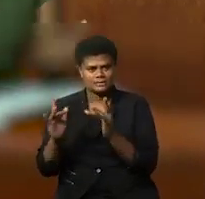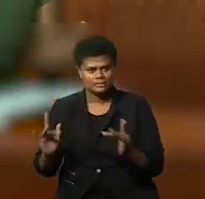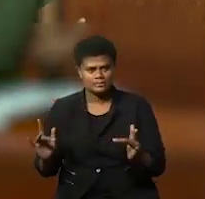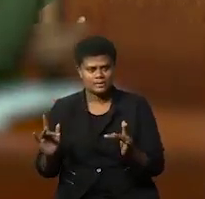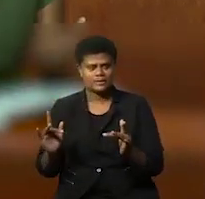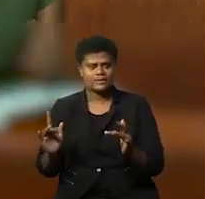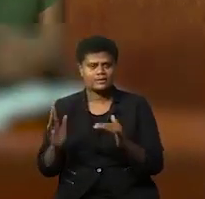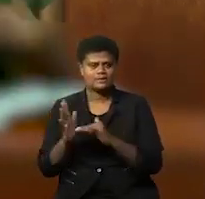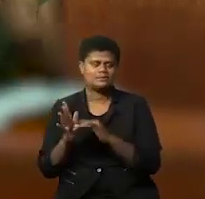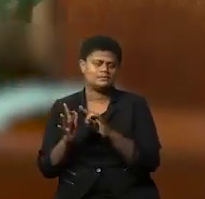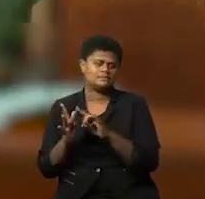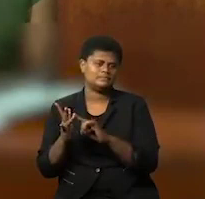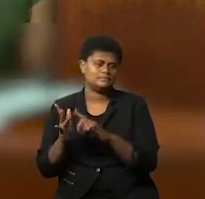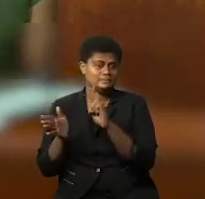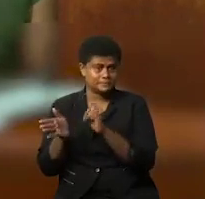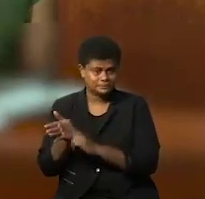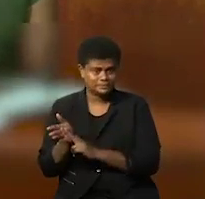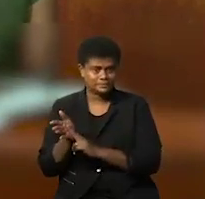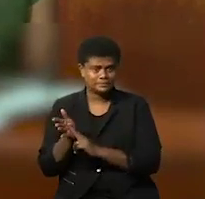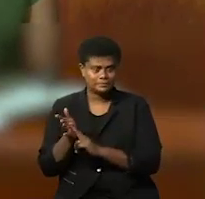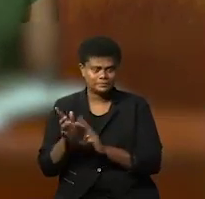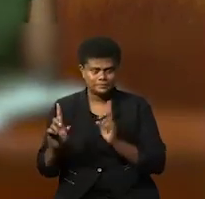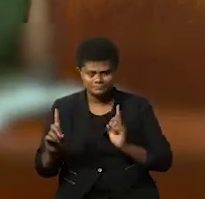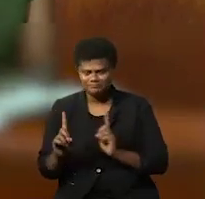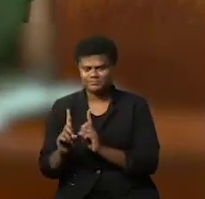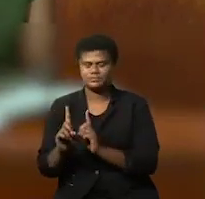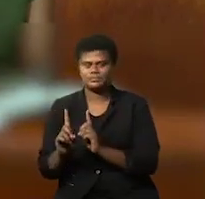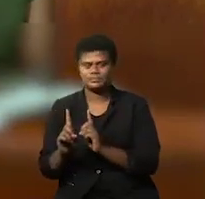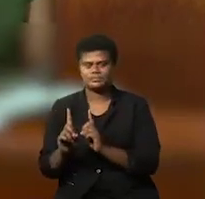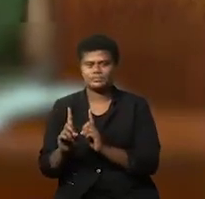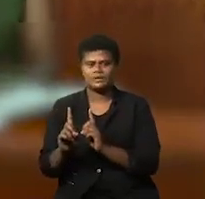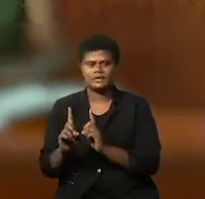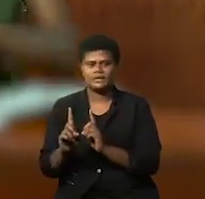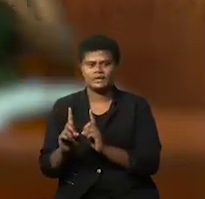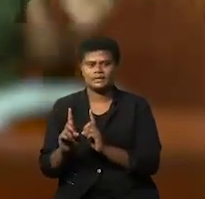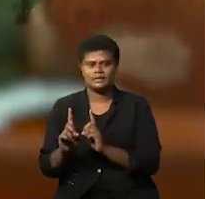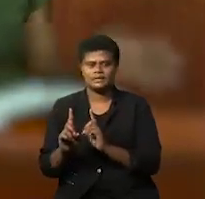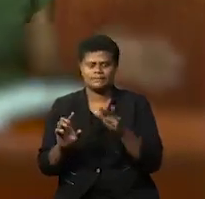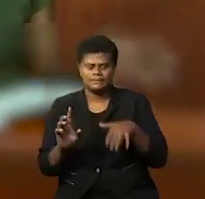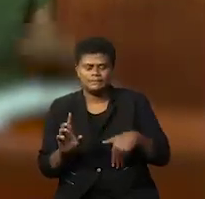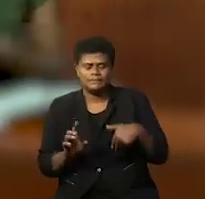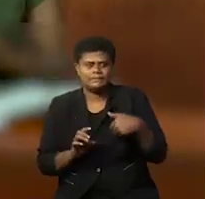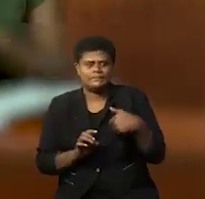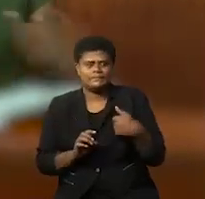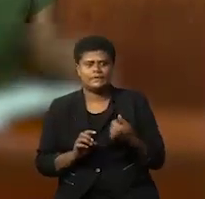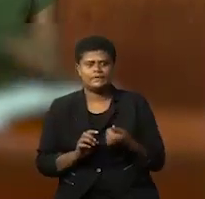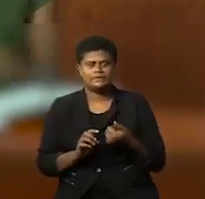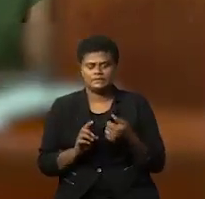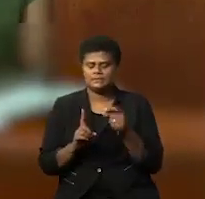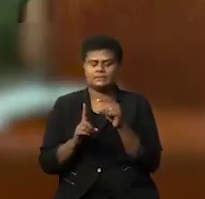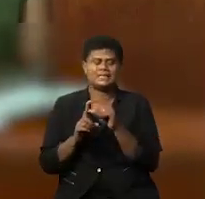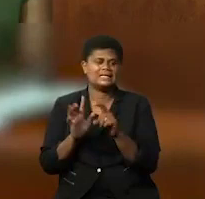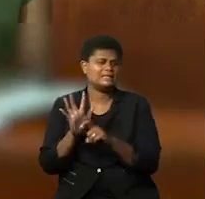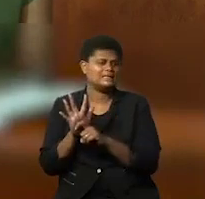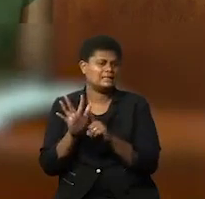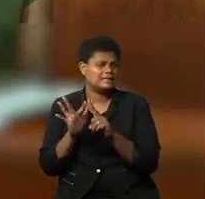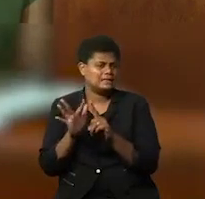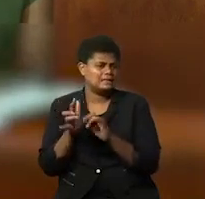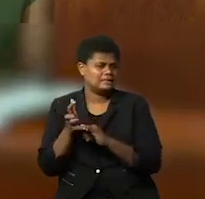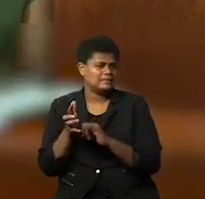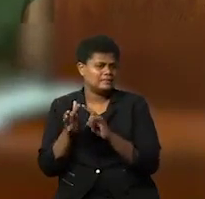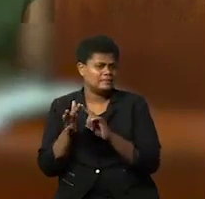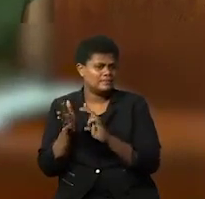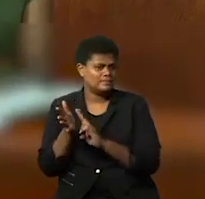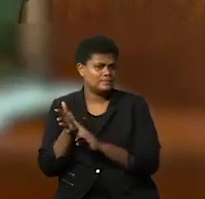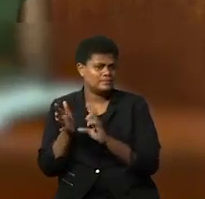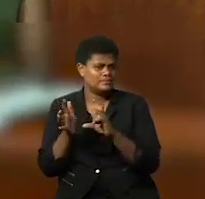approaching the presence, the presence of God. And I'm someone who was probably baptized really young, like the age of 14. And